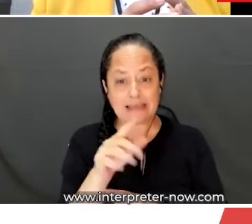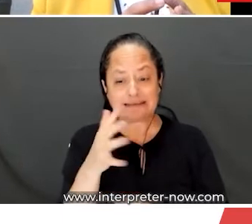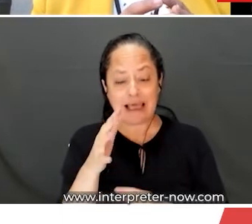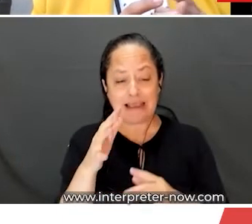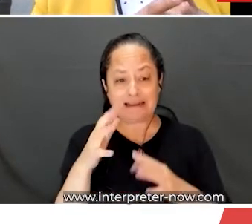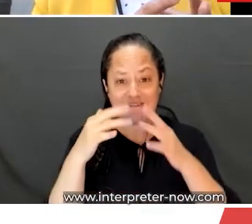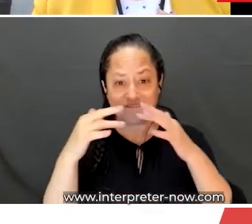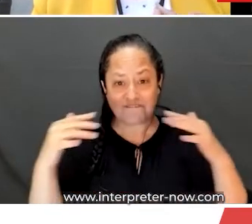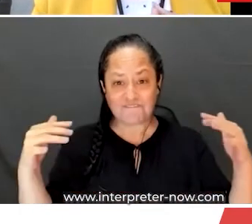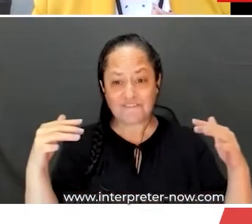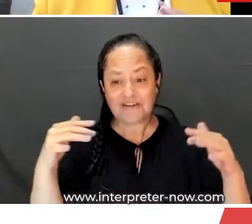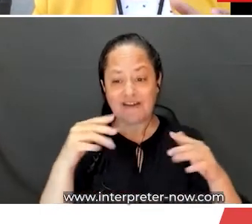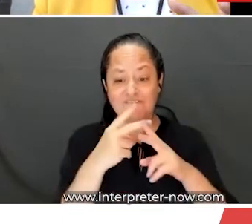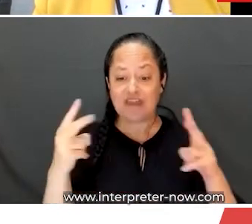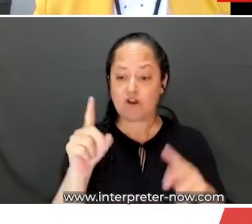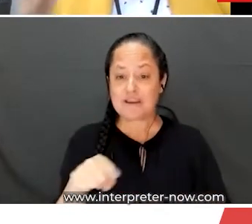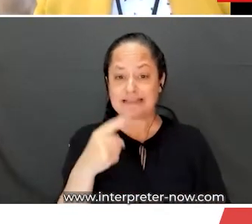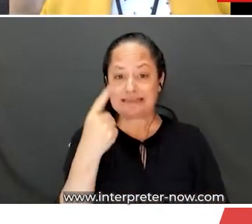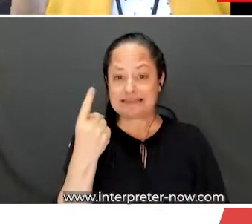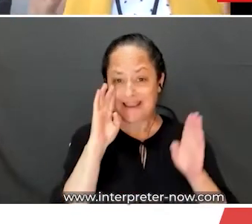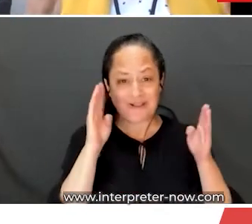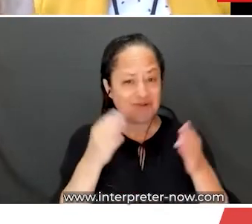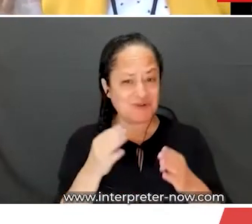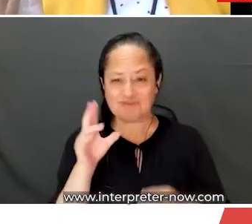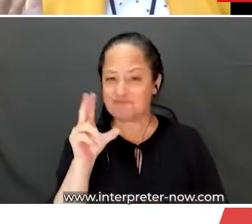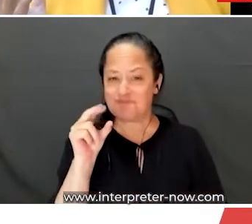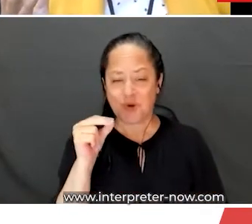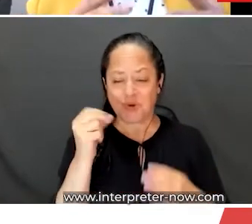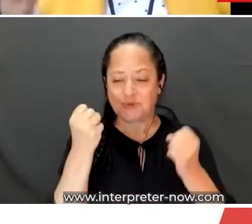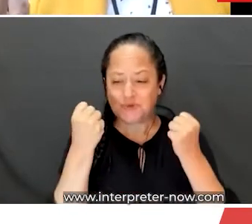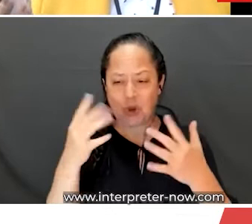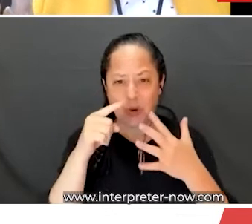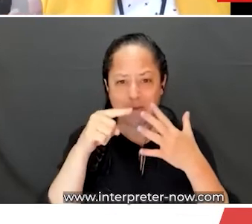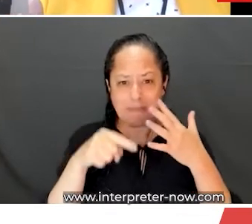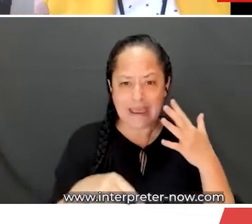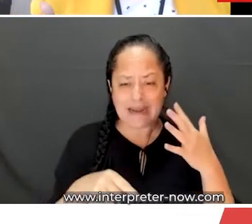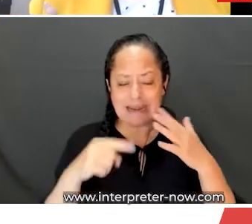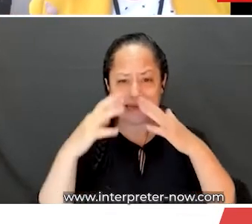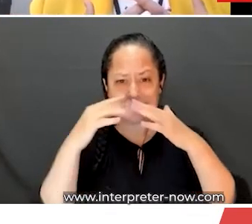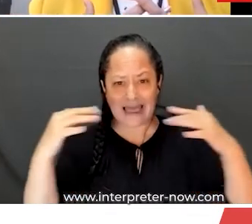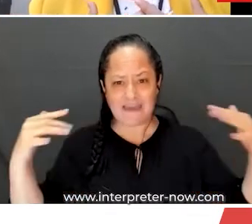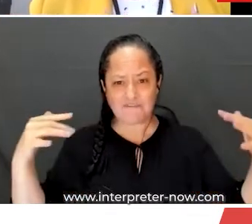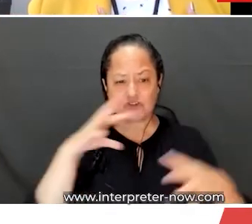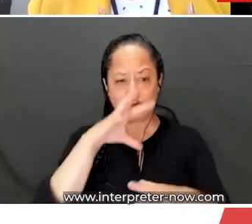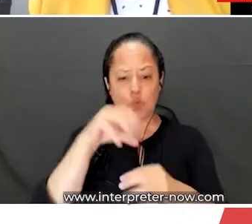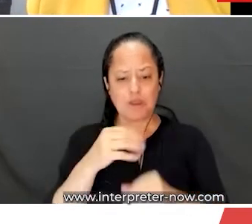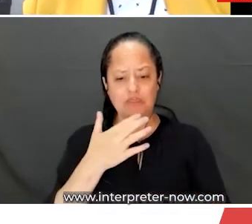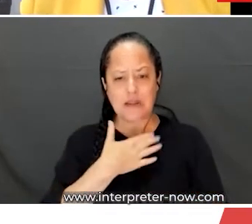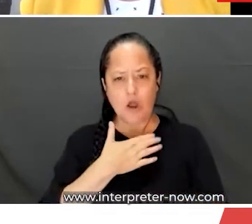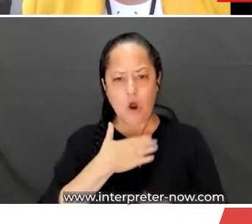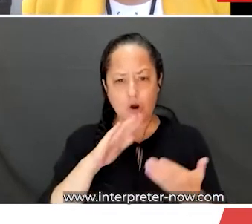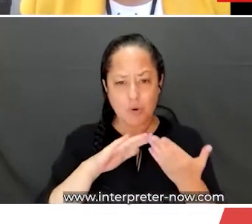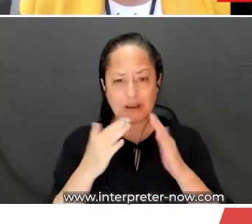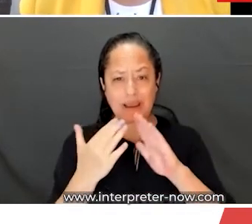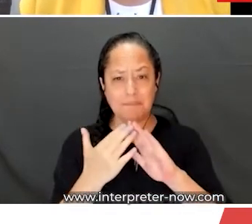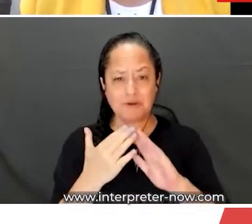very singular, your focus? I'm like, there's so much diversity even within our own community.